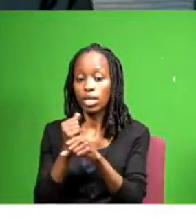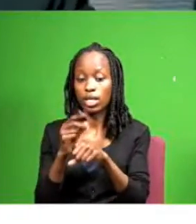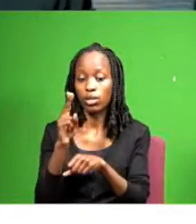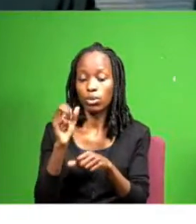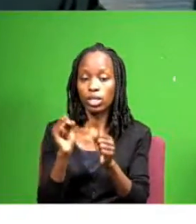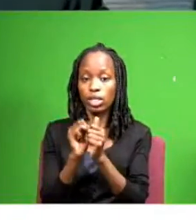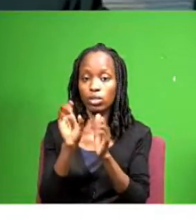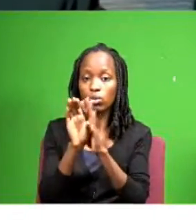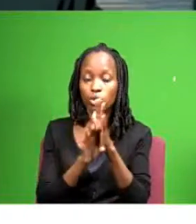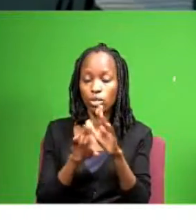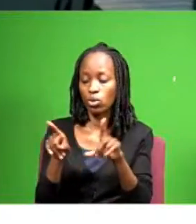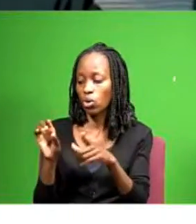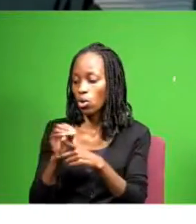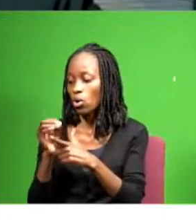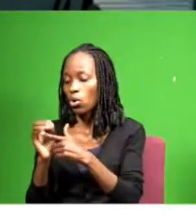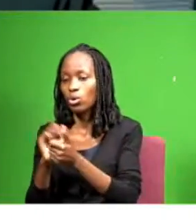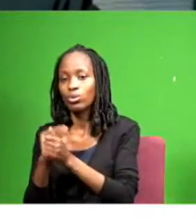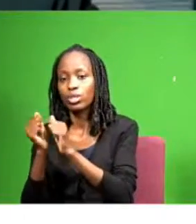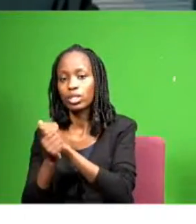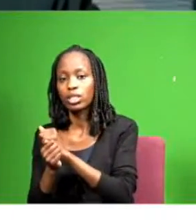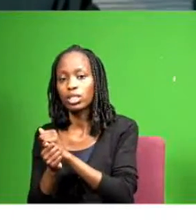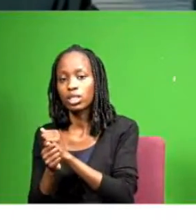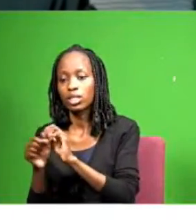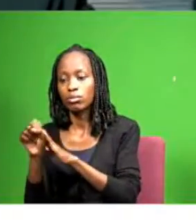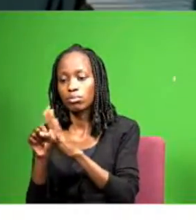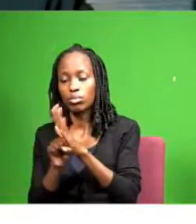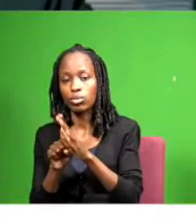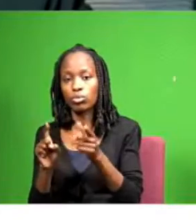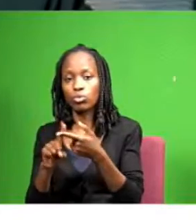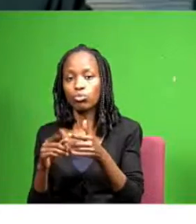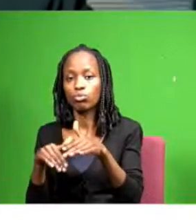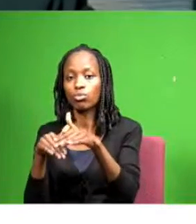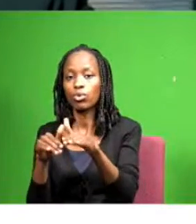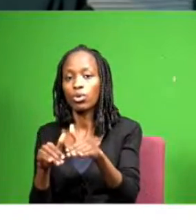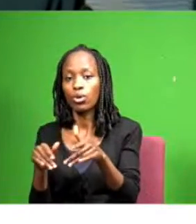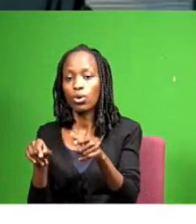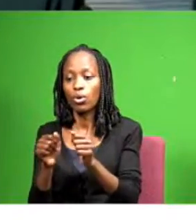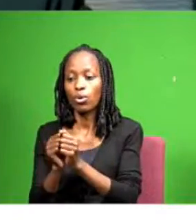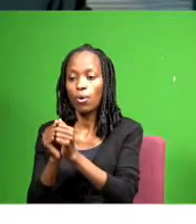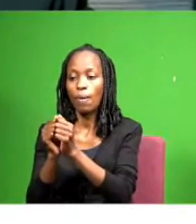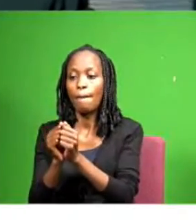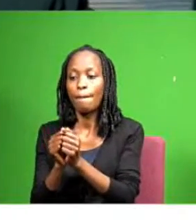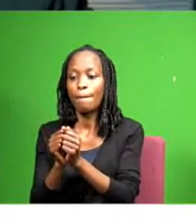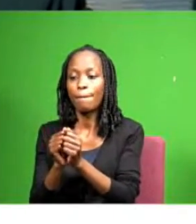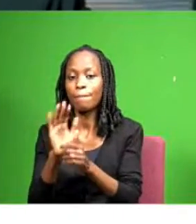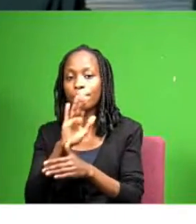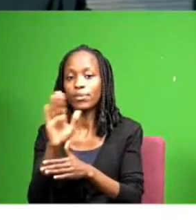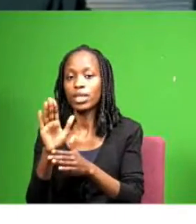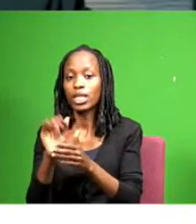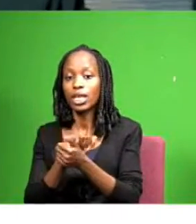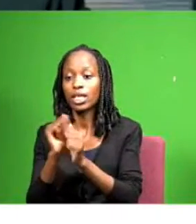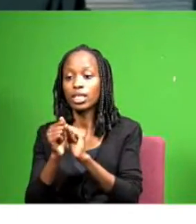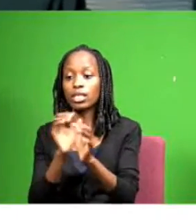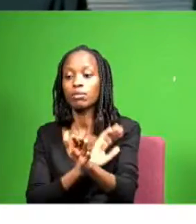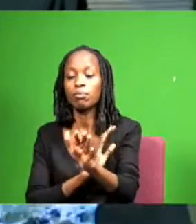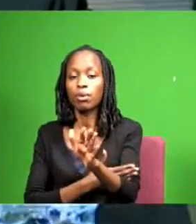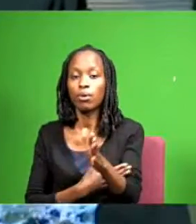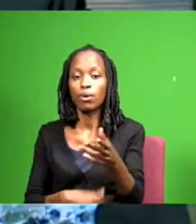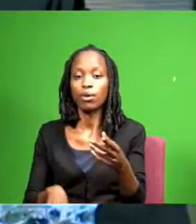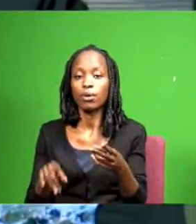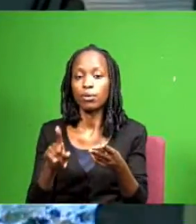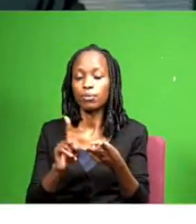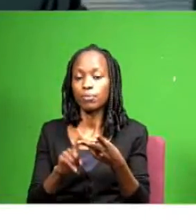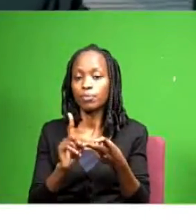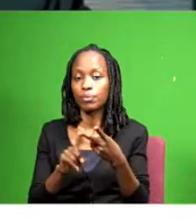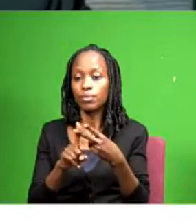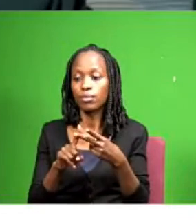amend it subject to compliance with the prerequisites of the amendment power. Second, going by